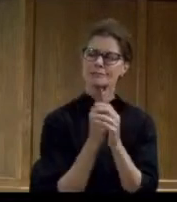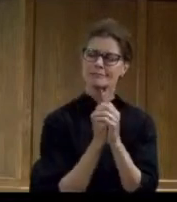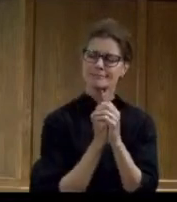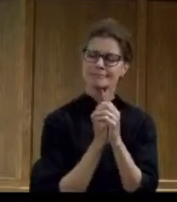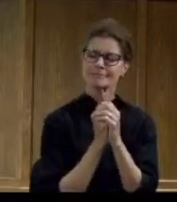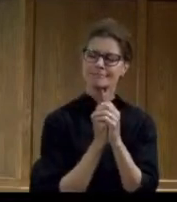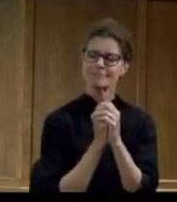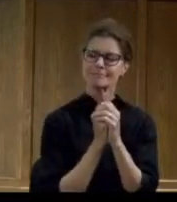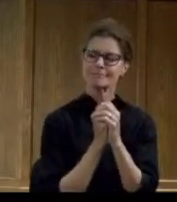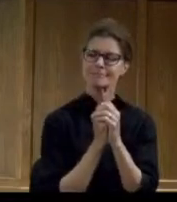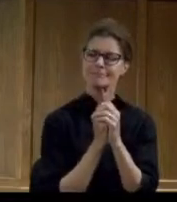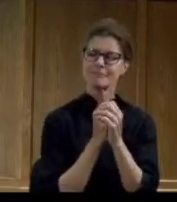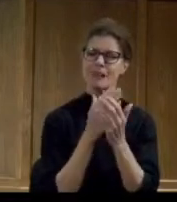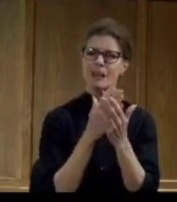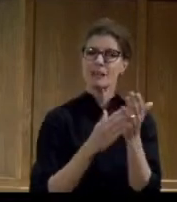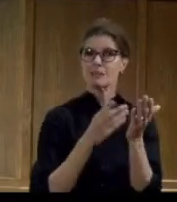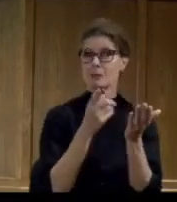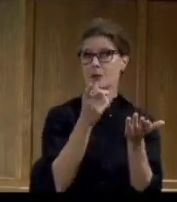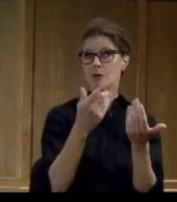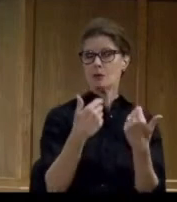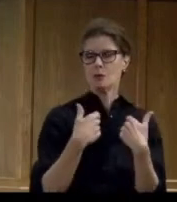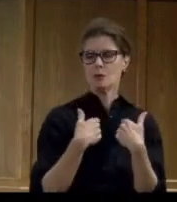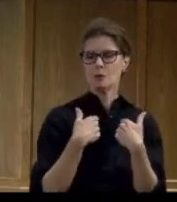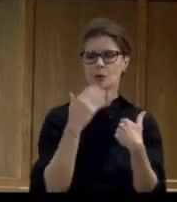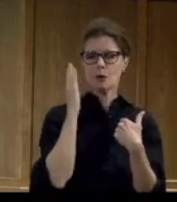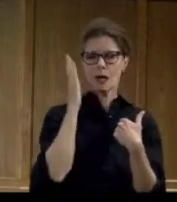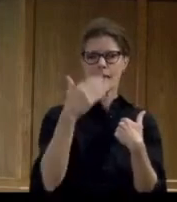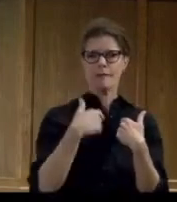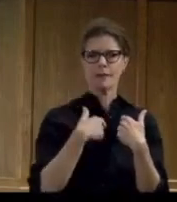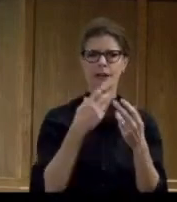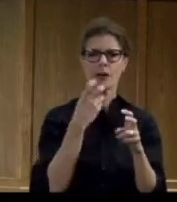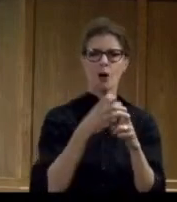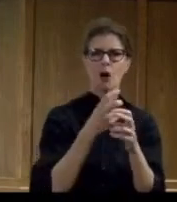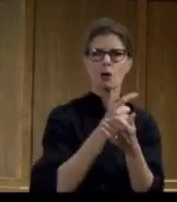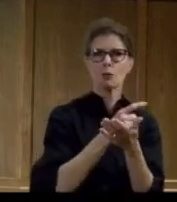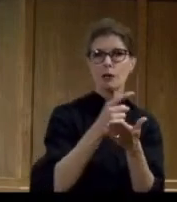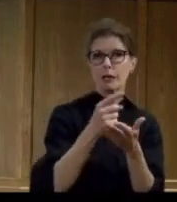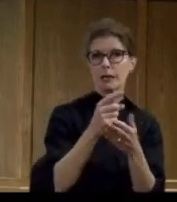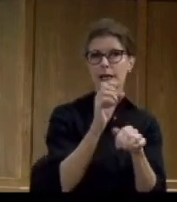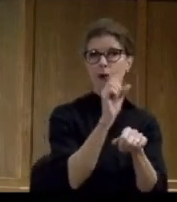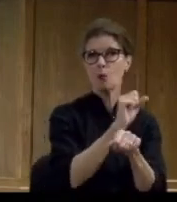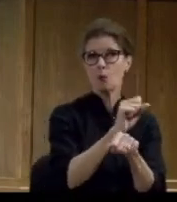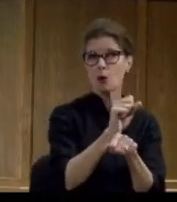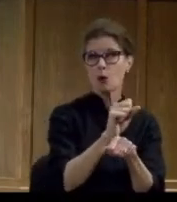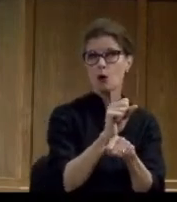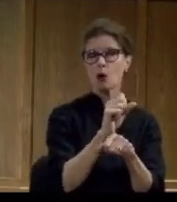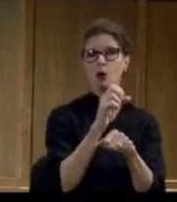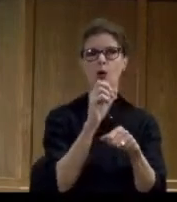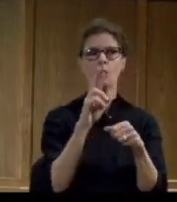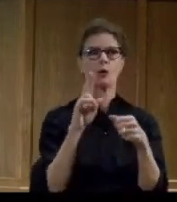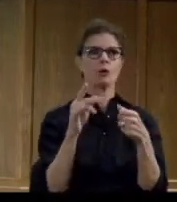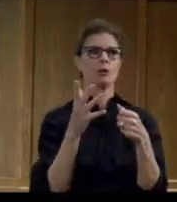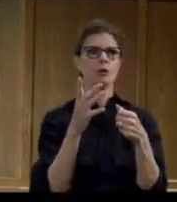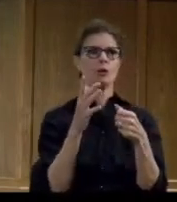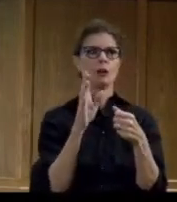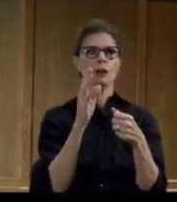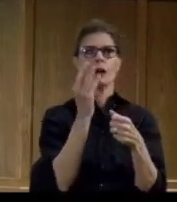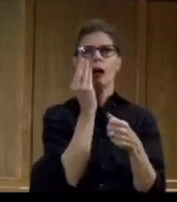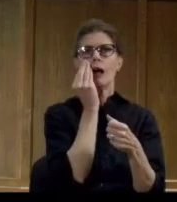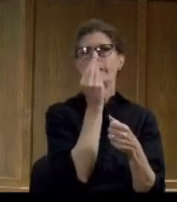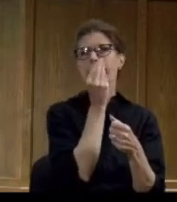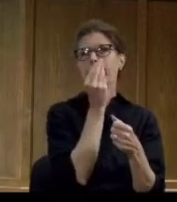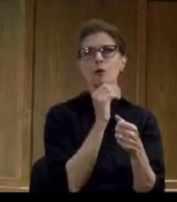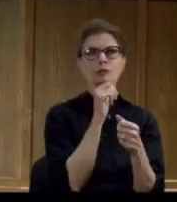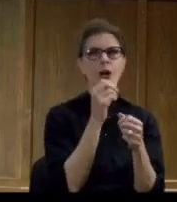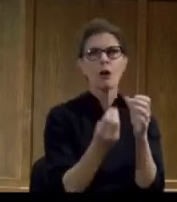work this week, or you don't like the way that your flowers are growing or not growing in your front yard, or